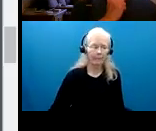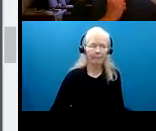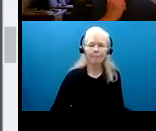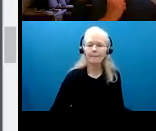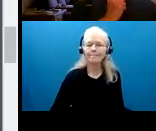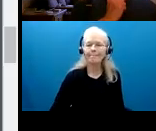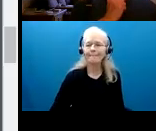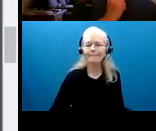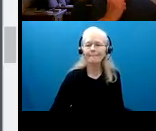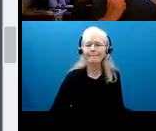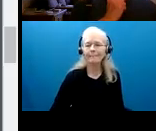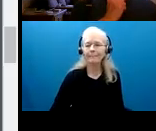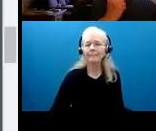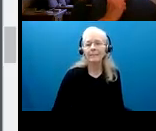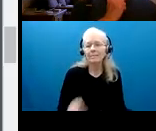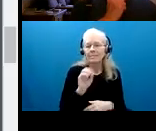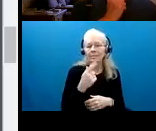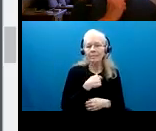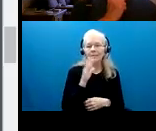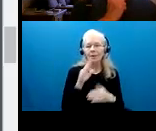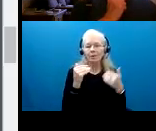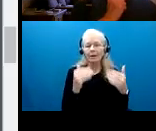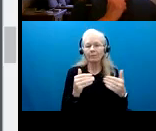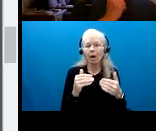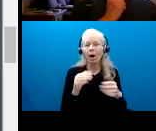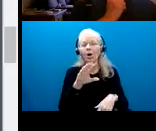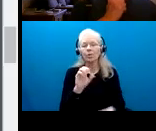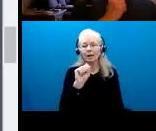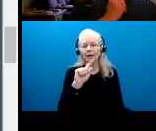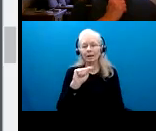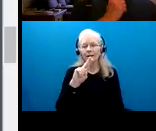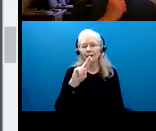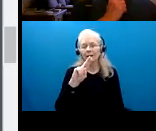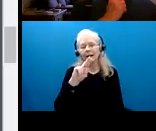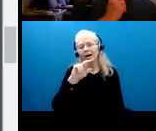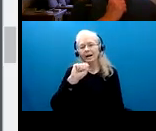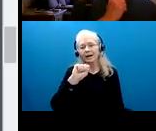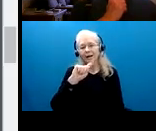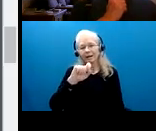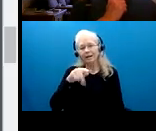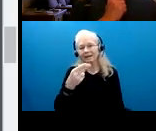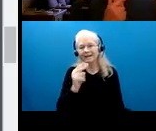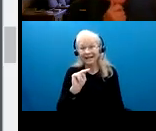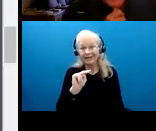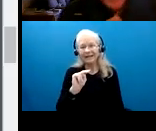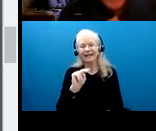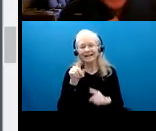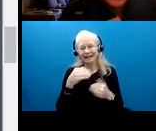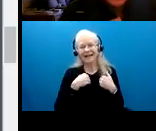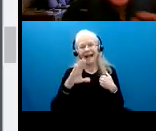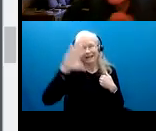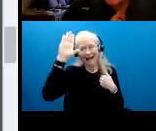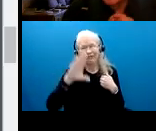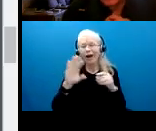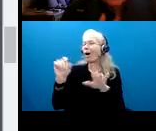Okay, let's go ahead and move on to the next one. Steven's got his hand raised. Oh, yes, sorry, Steven, go ahead. That's Thank you, okay,